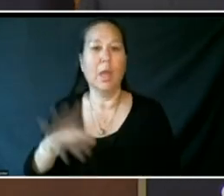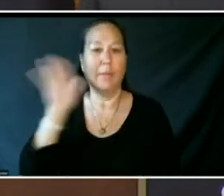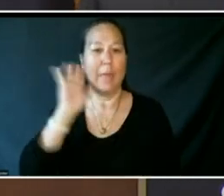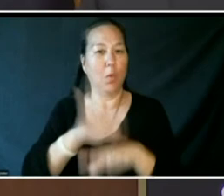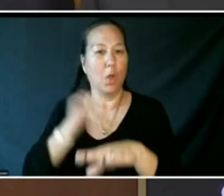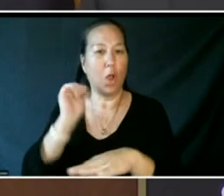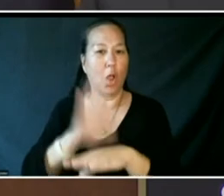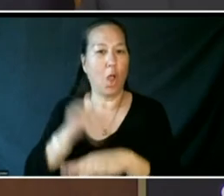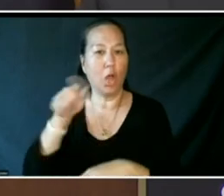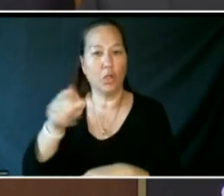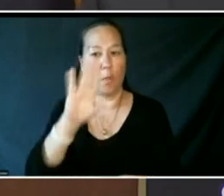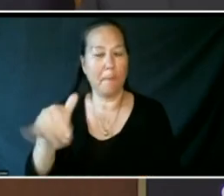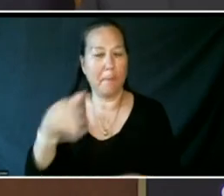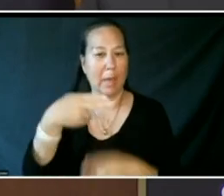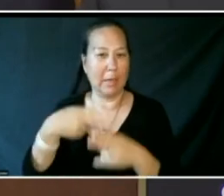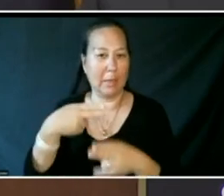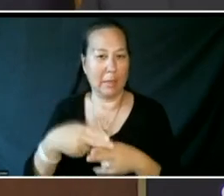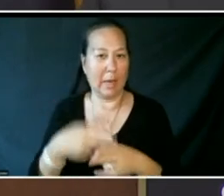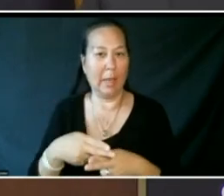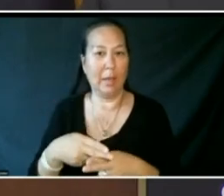Bowers. Is that correct? That is correct.